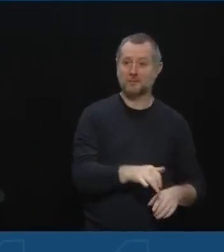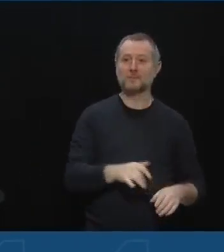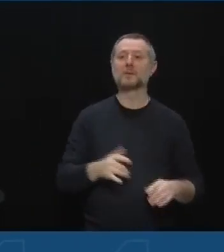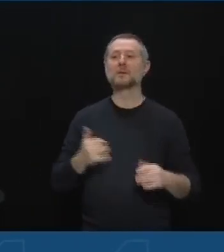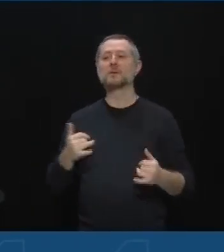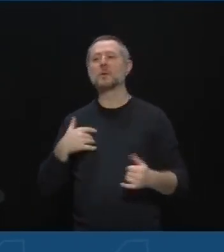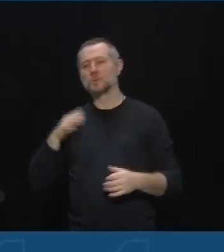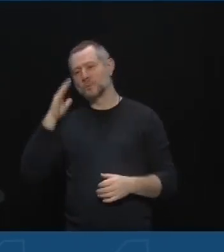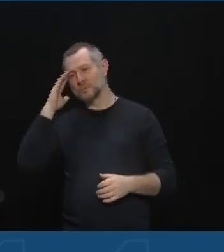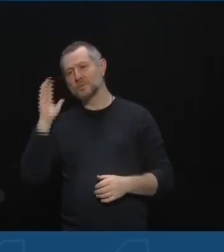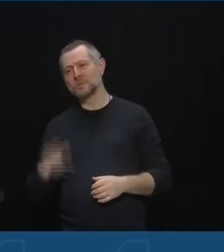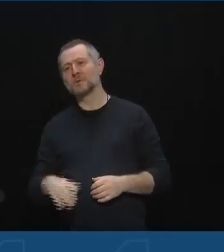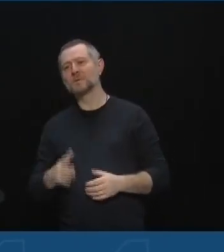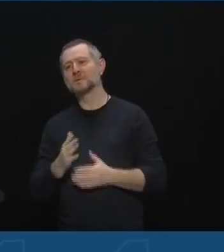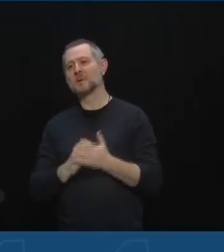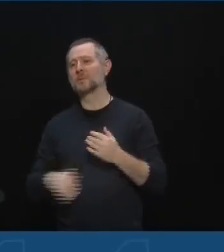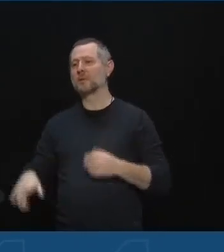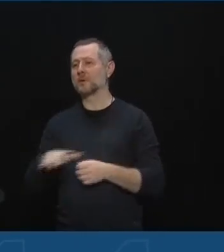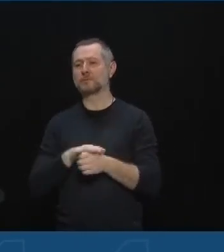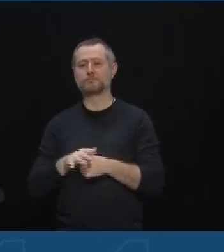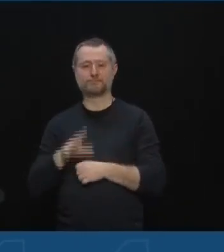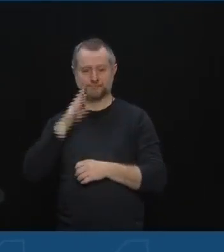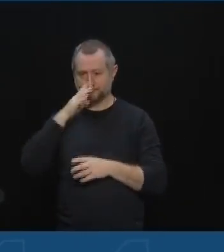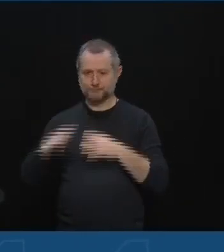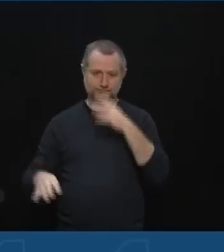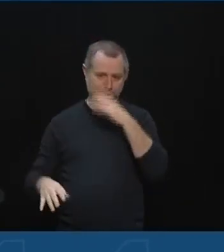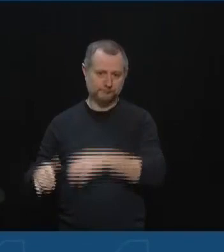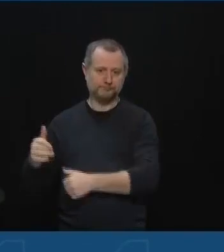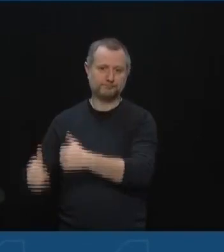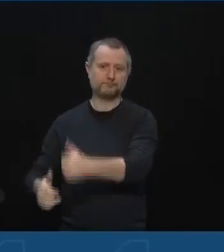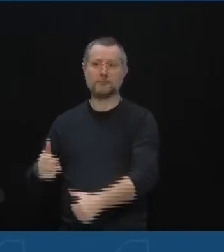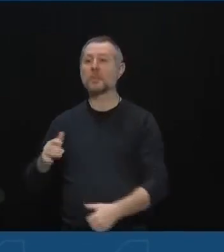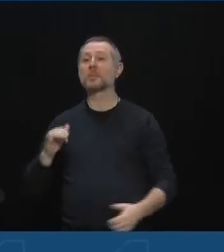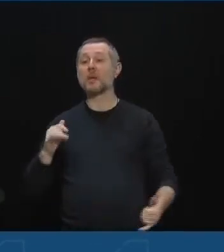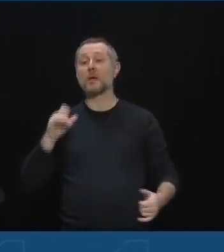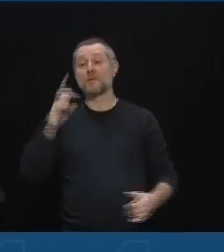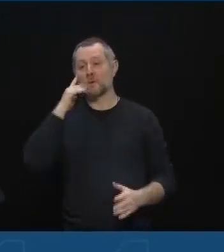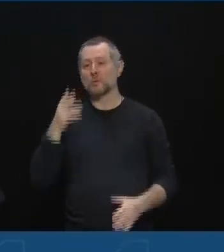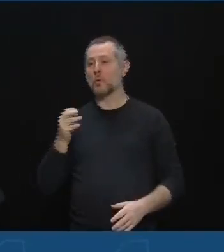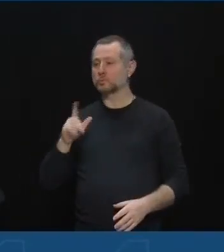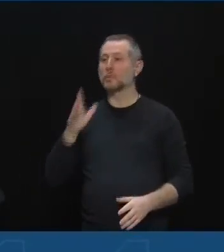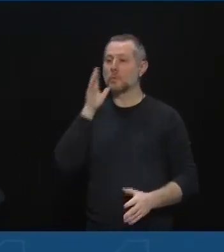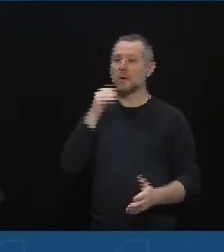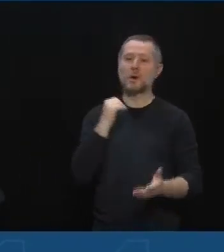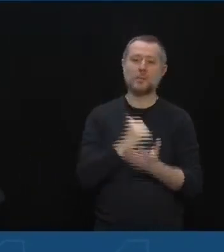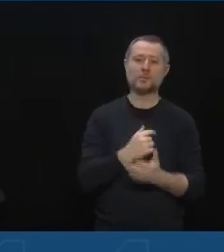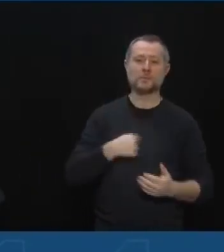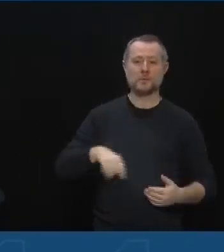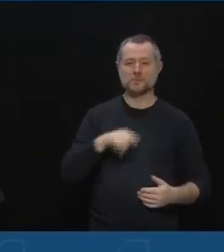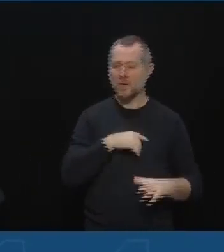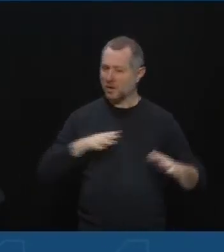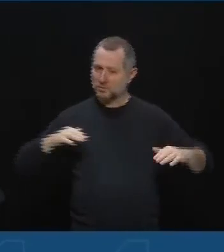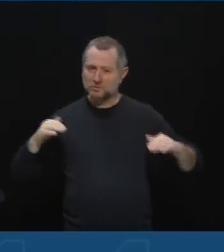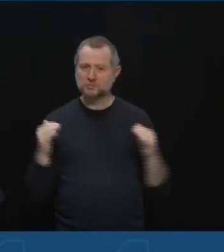moats did in these neighborhoods. Governor Hochul is gonna help us tear this